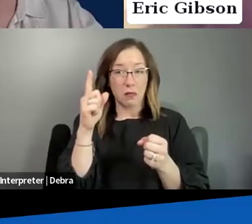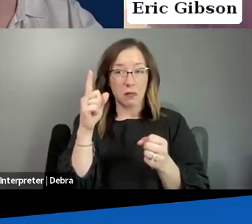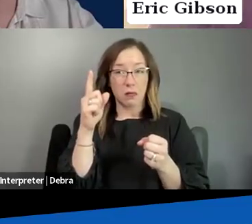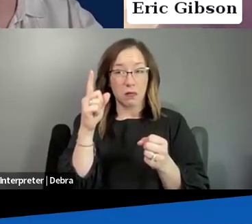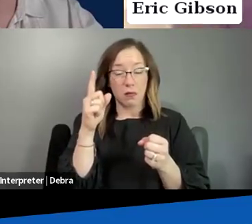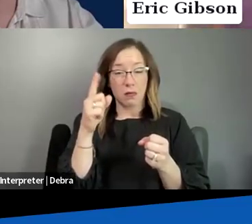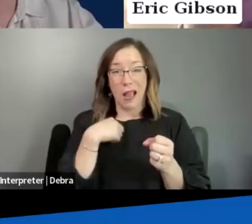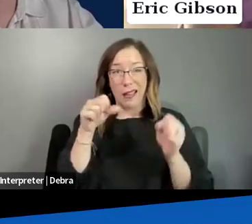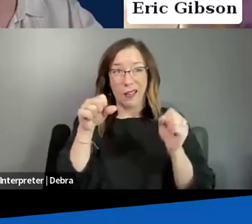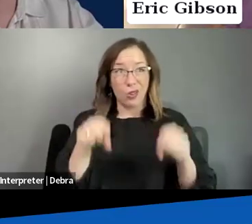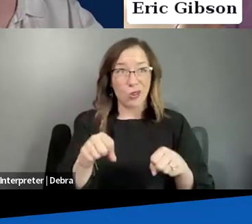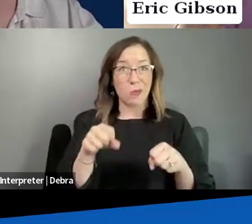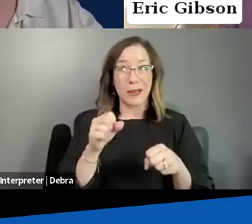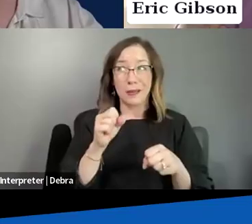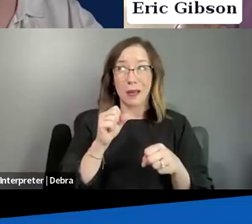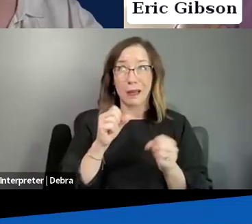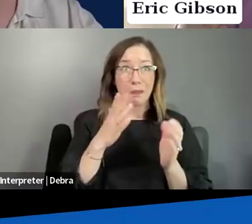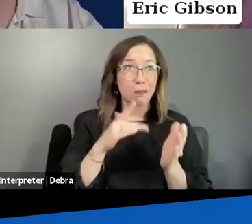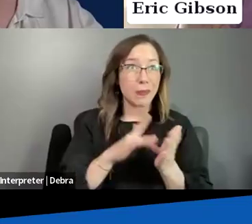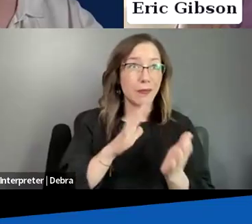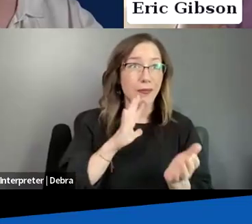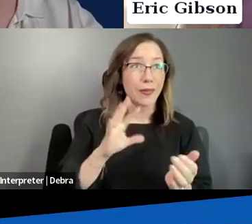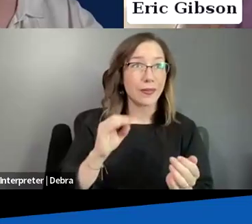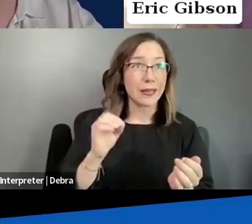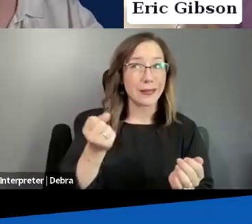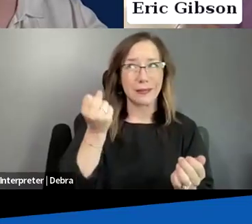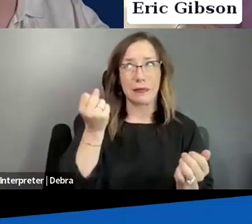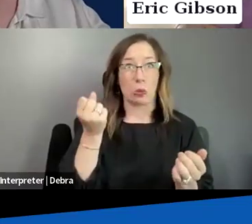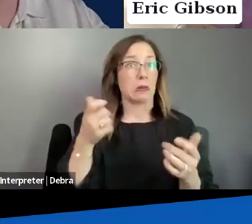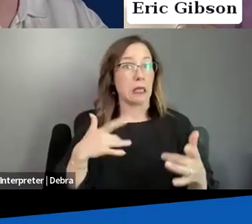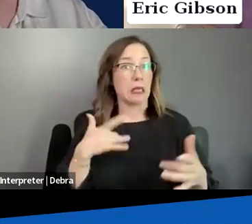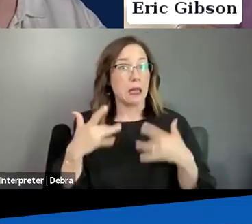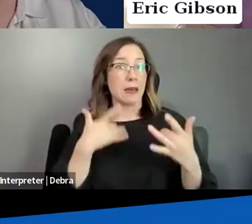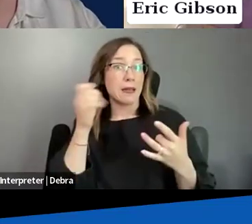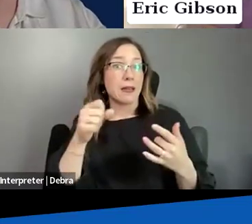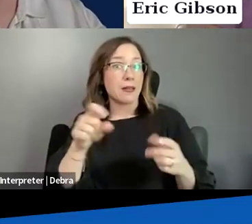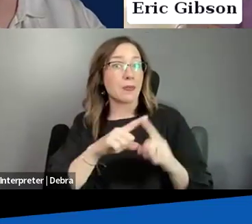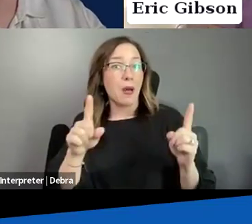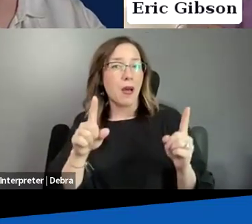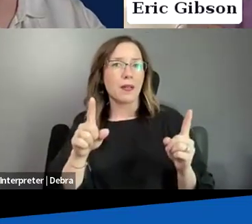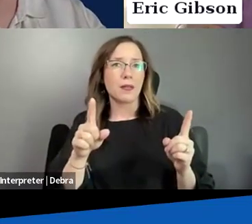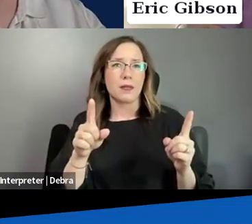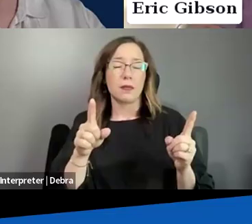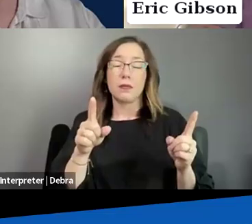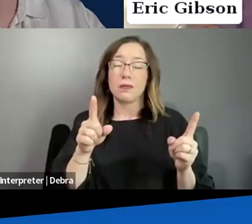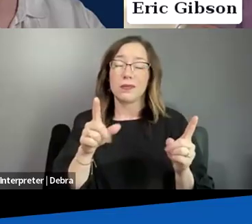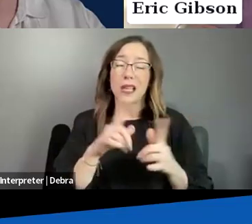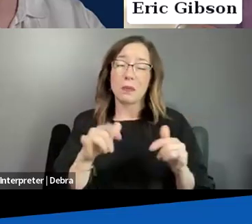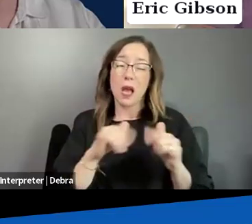to be in my mid-50s, which is such an exciting thing. But it also means all of these incredible